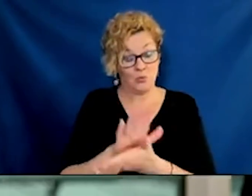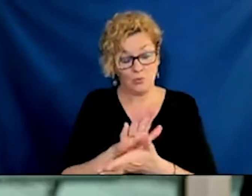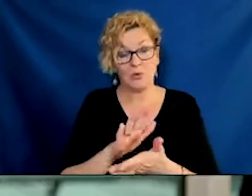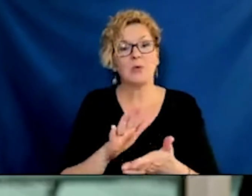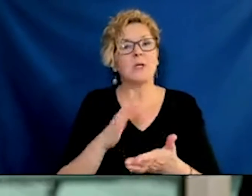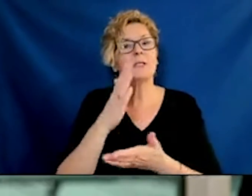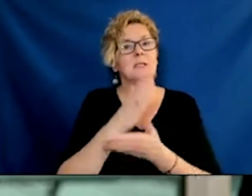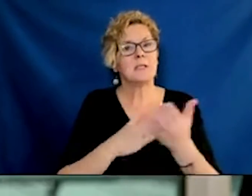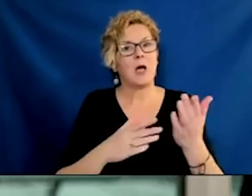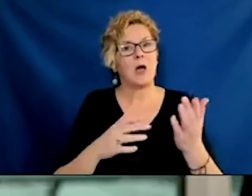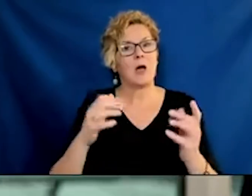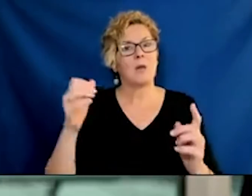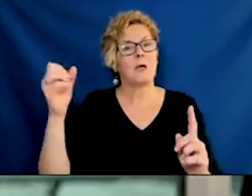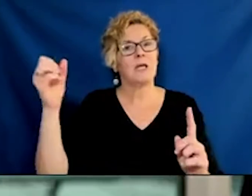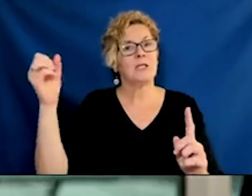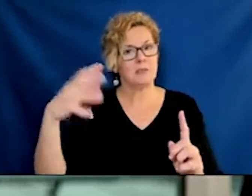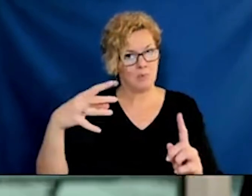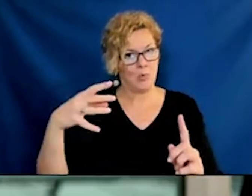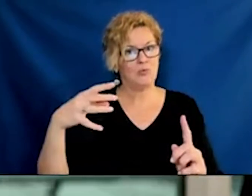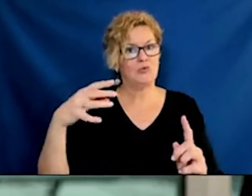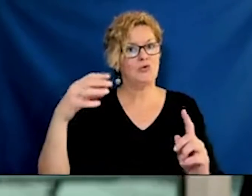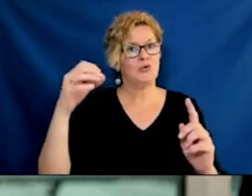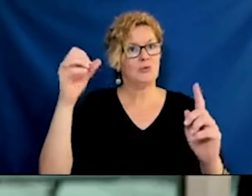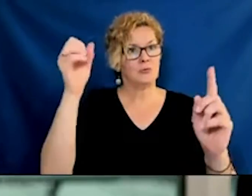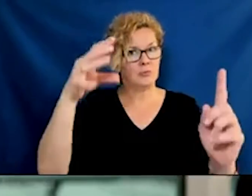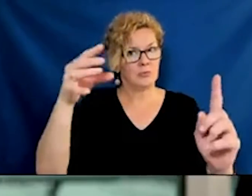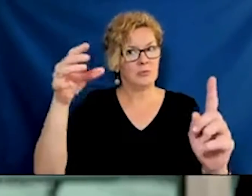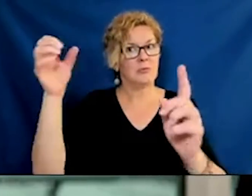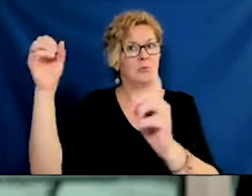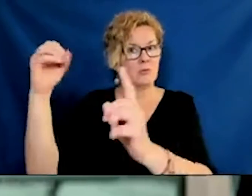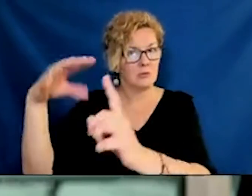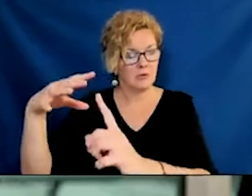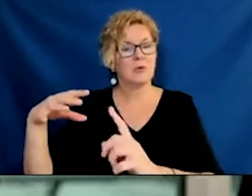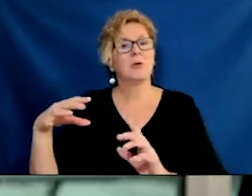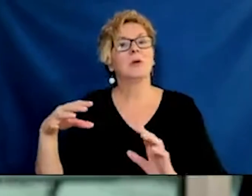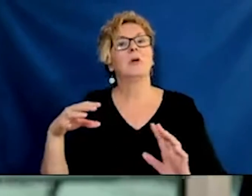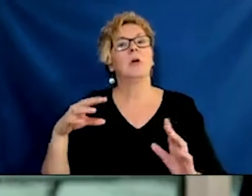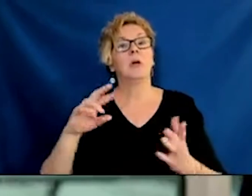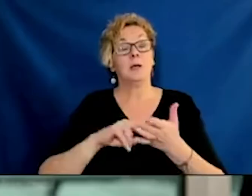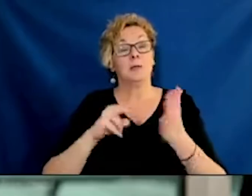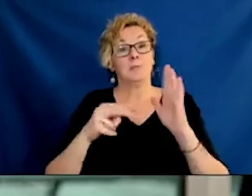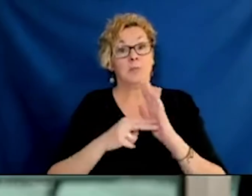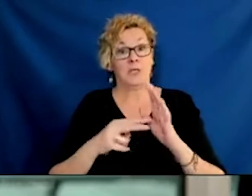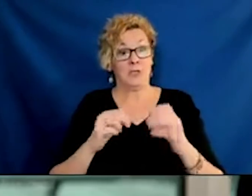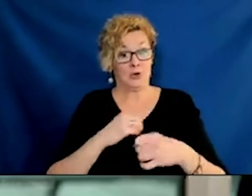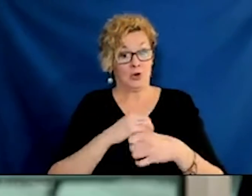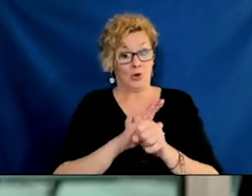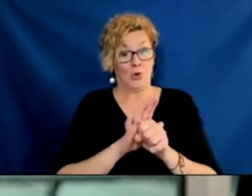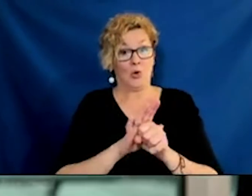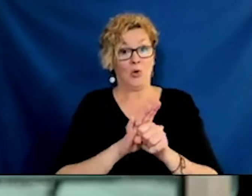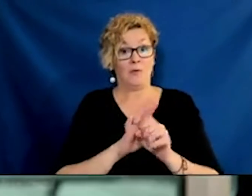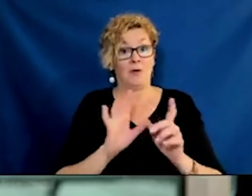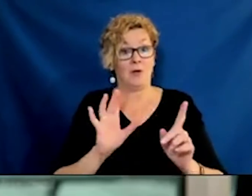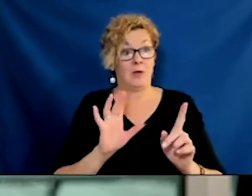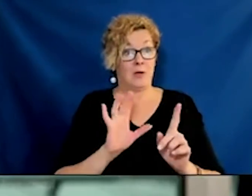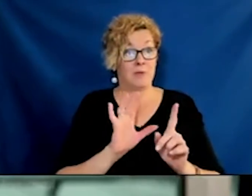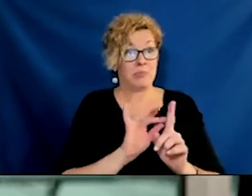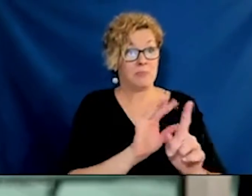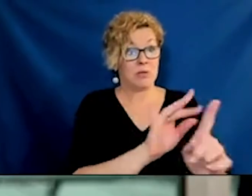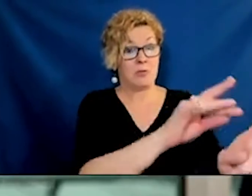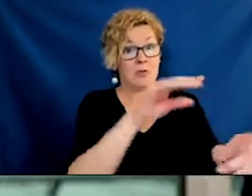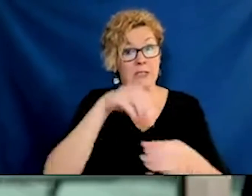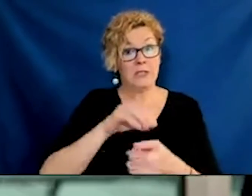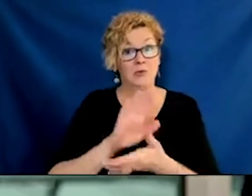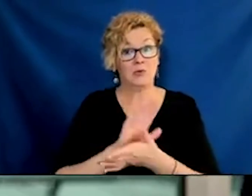are making sure that those measures are in place to make sure we reduce the risk of transmission in schools. So we've